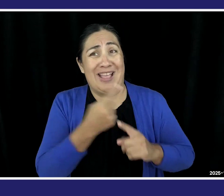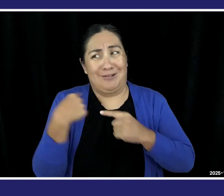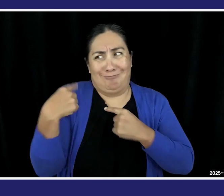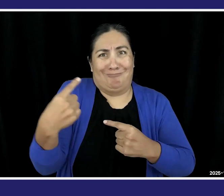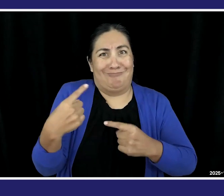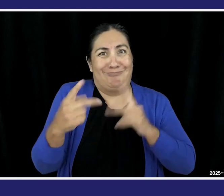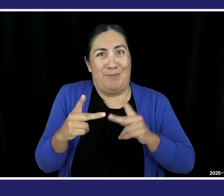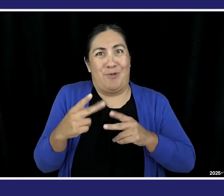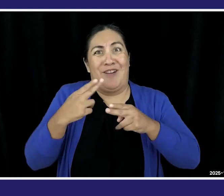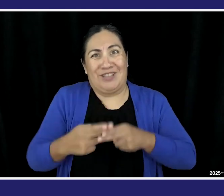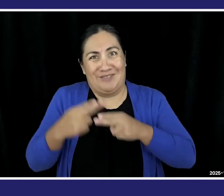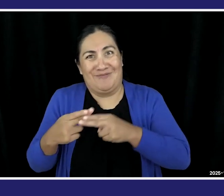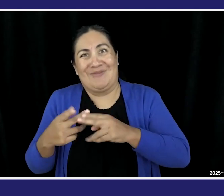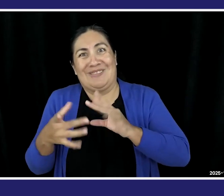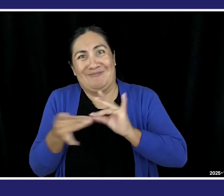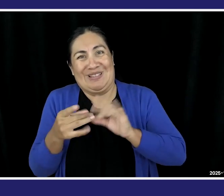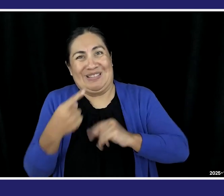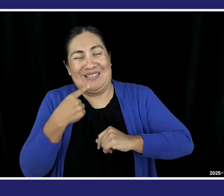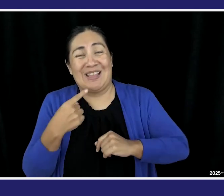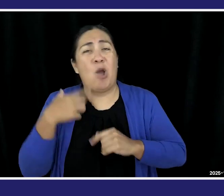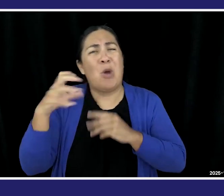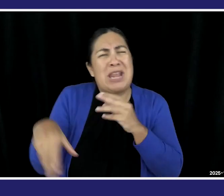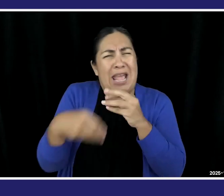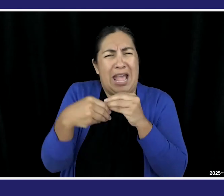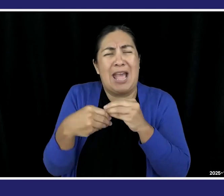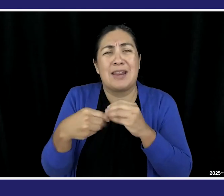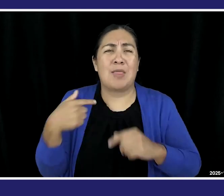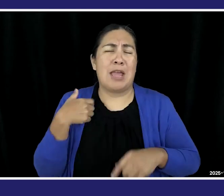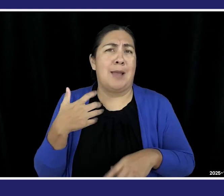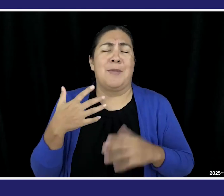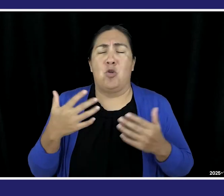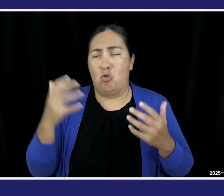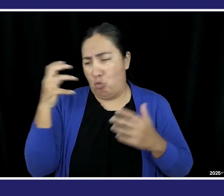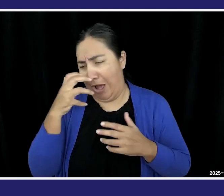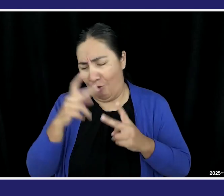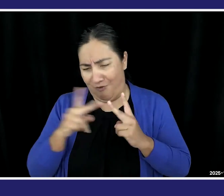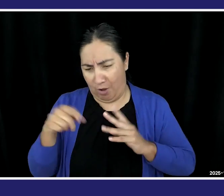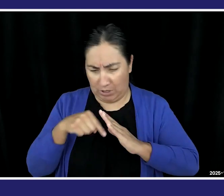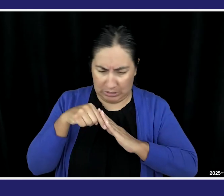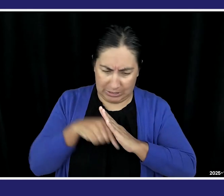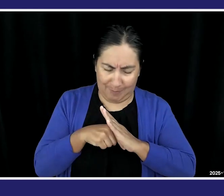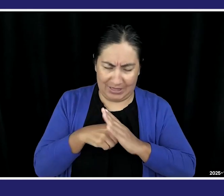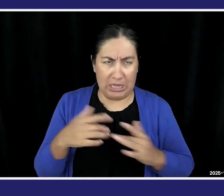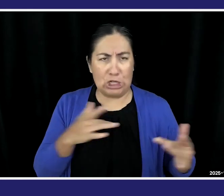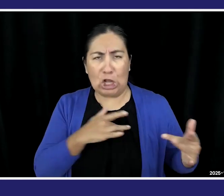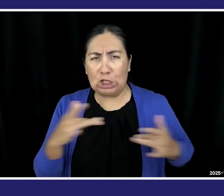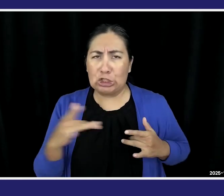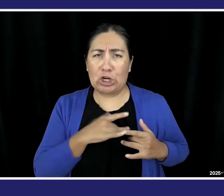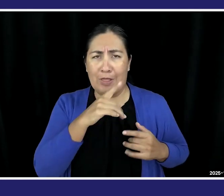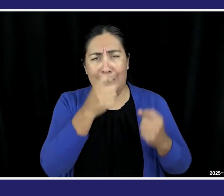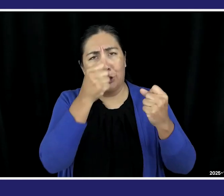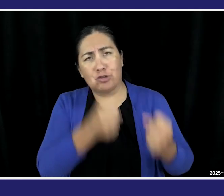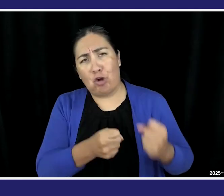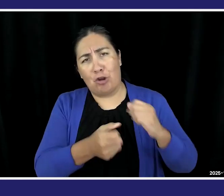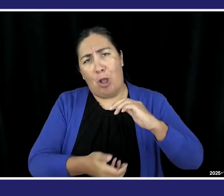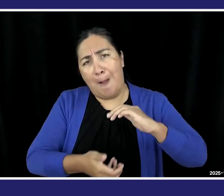said. The only thing that I want to add is that I'm deeply concerned that this strong partnership and programs we